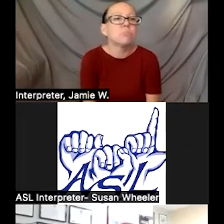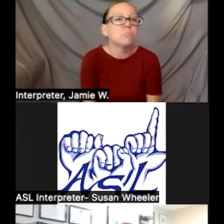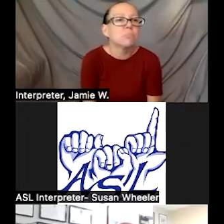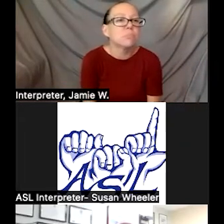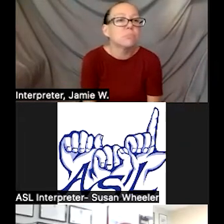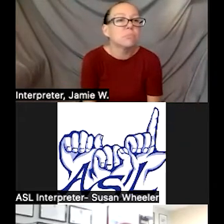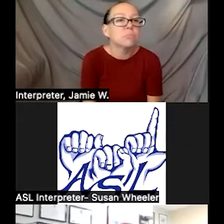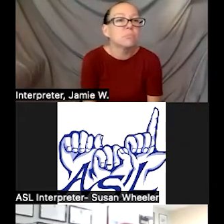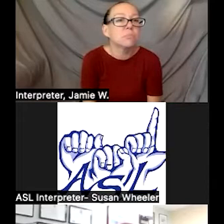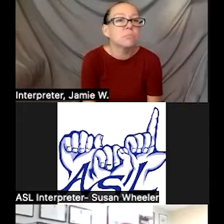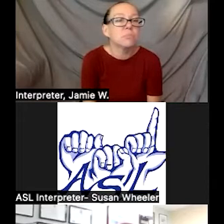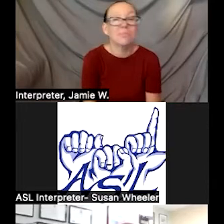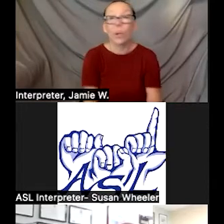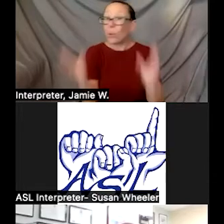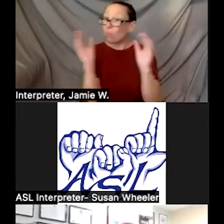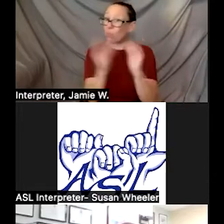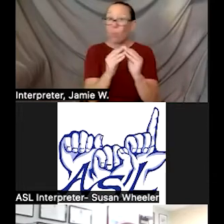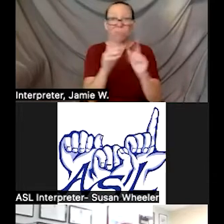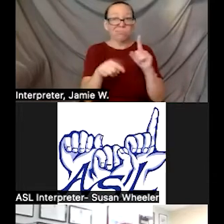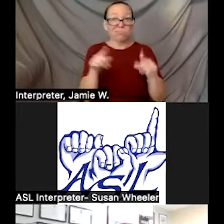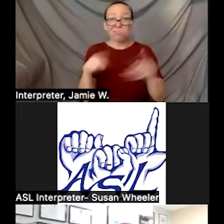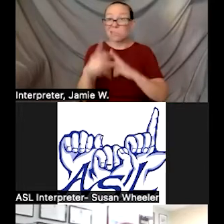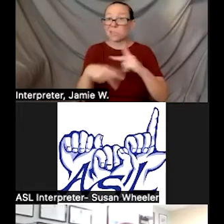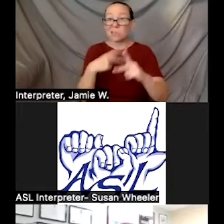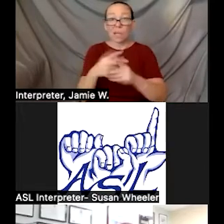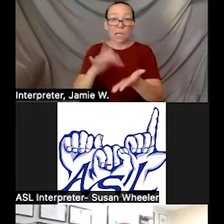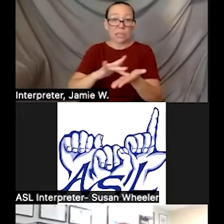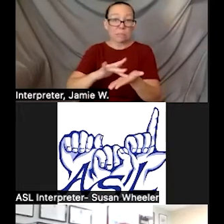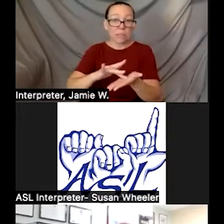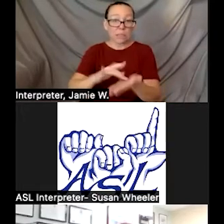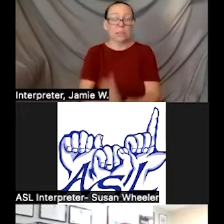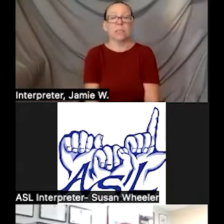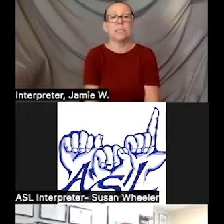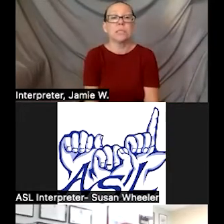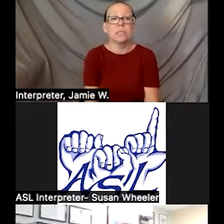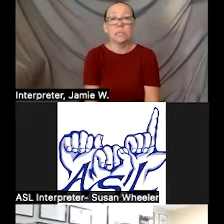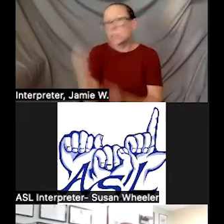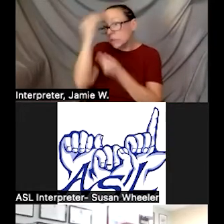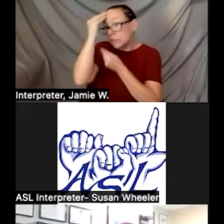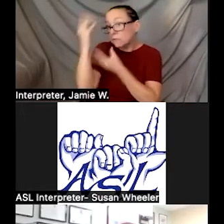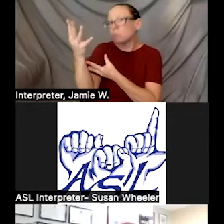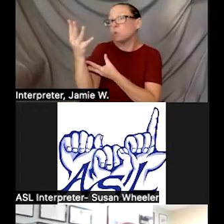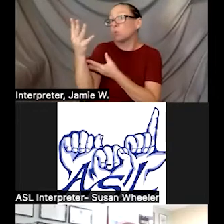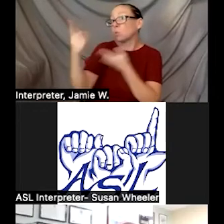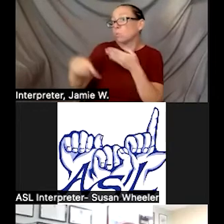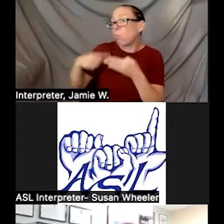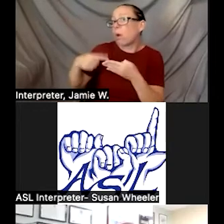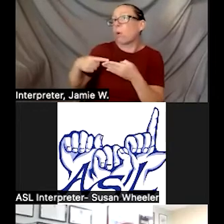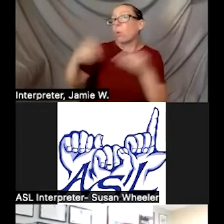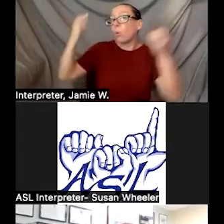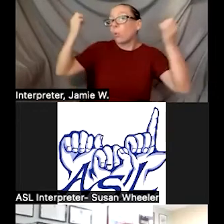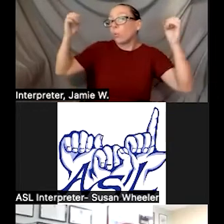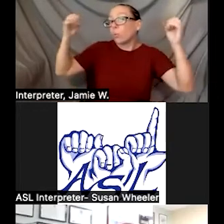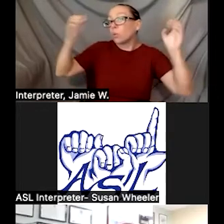3 or more types of medications, some information on emergency planning and